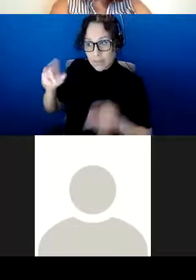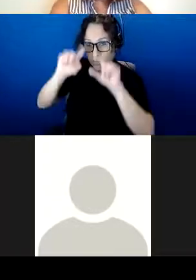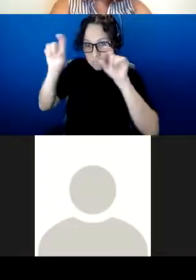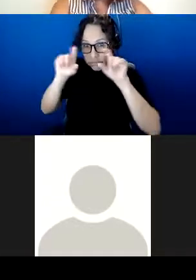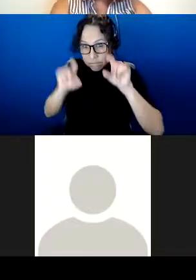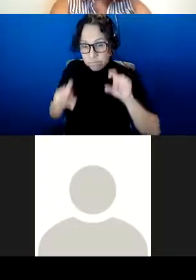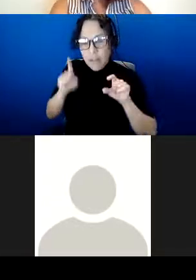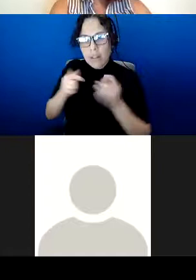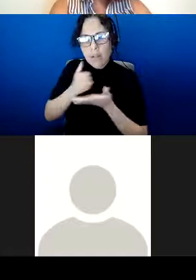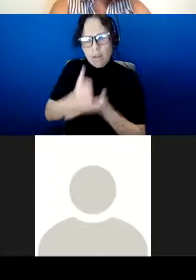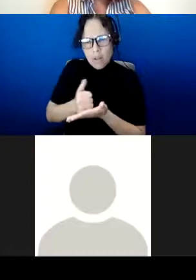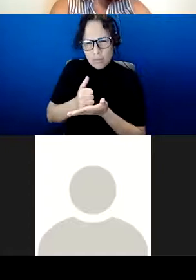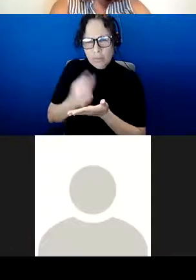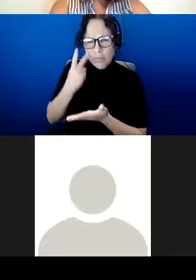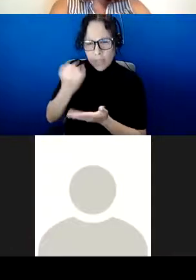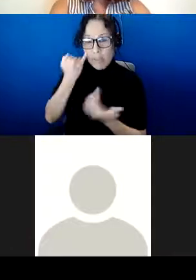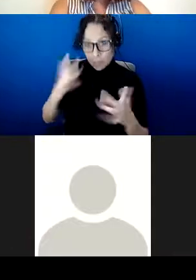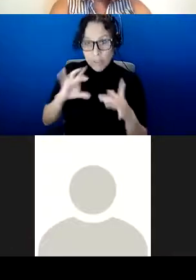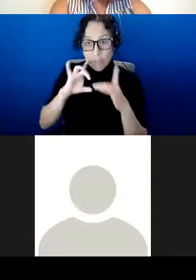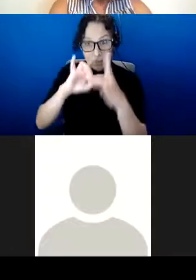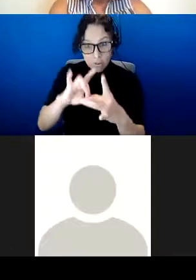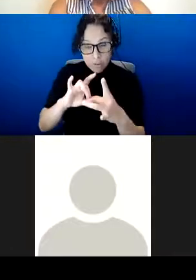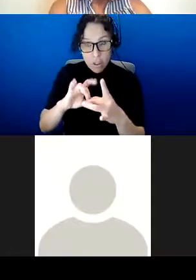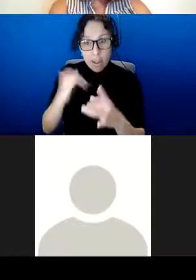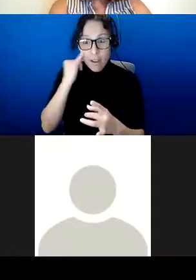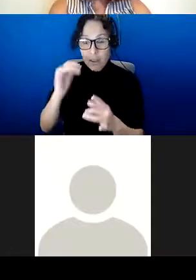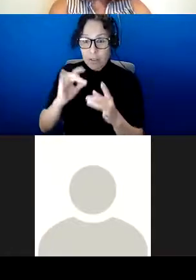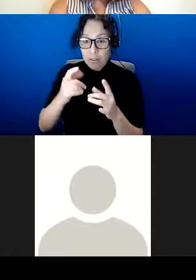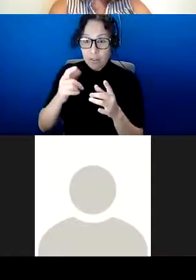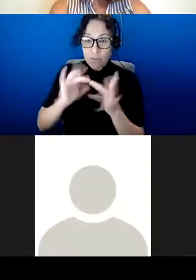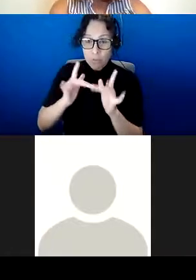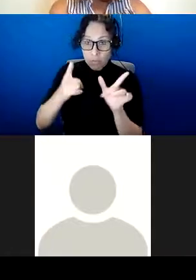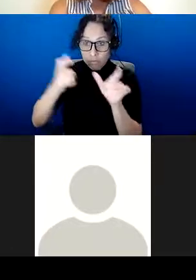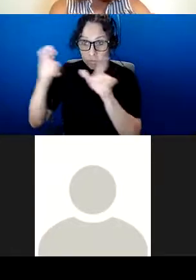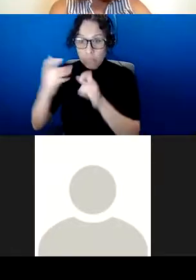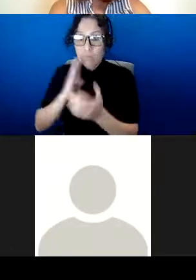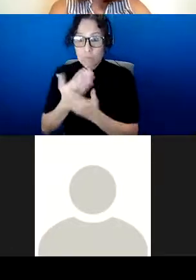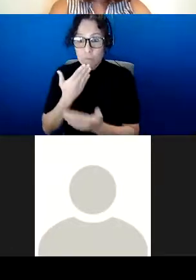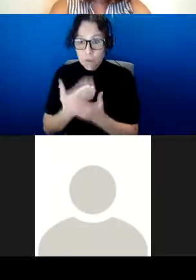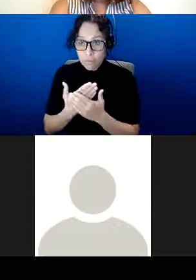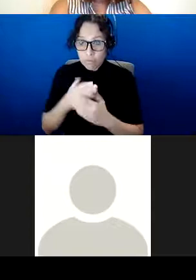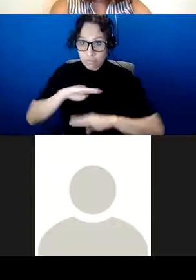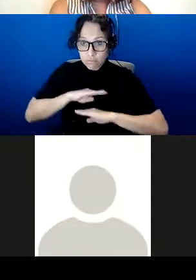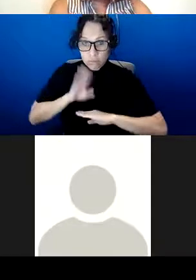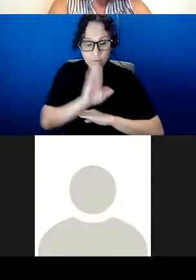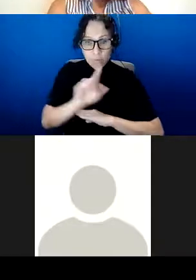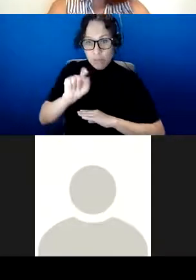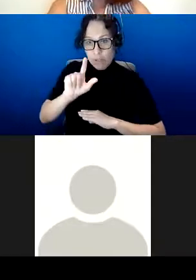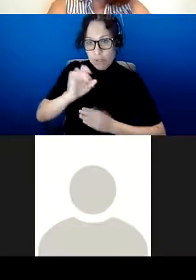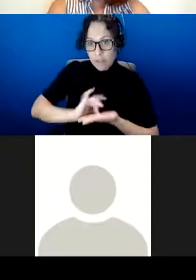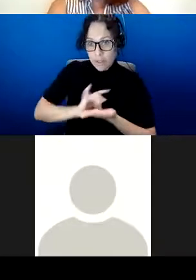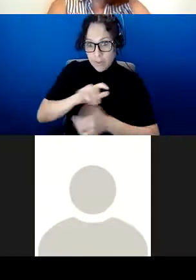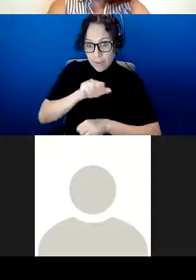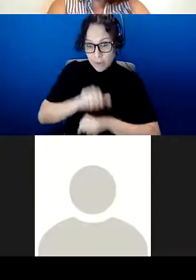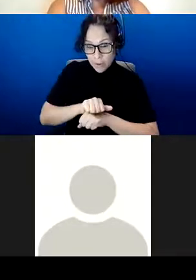if you are connected and if your connection speed will be fast enough for a telemedicine appointment. I'm going